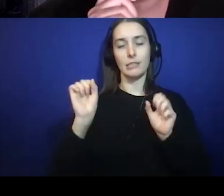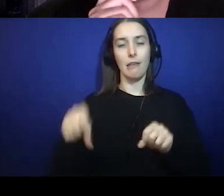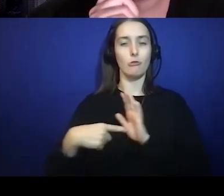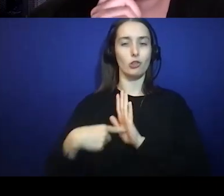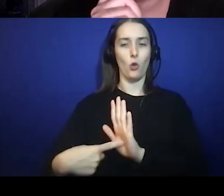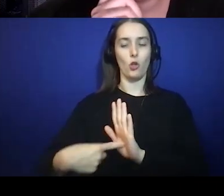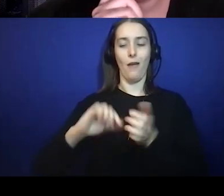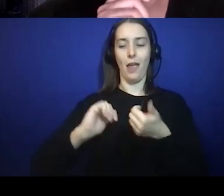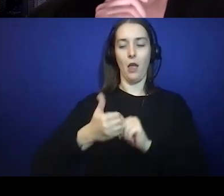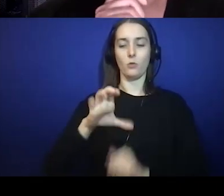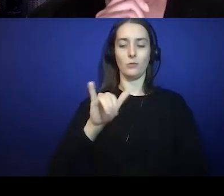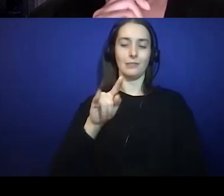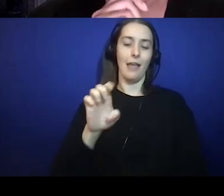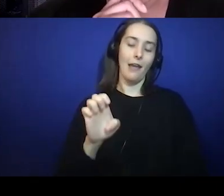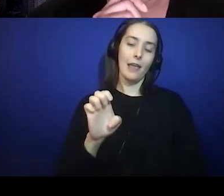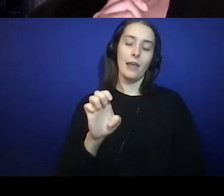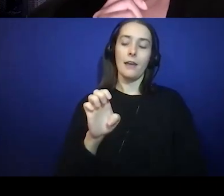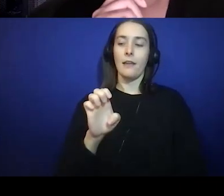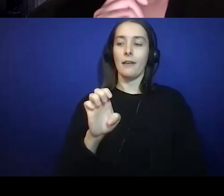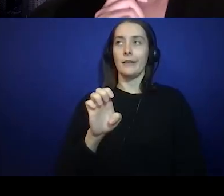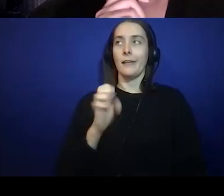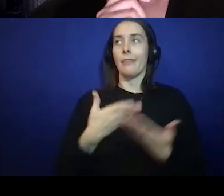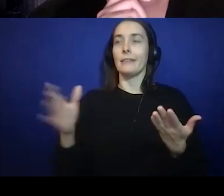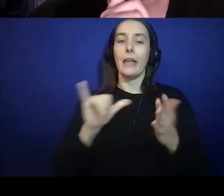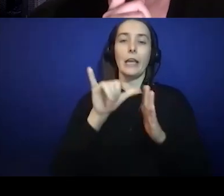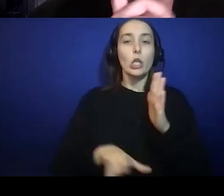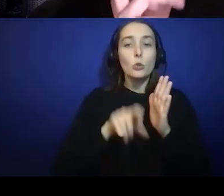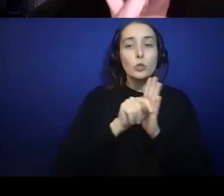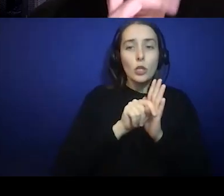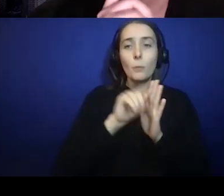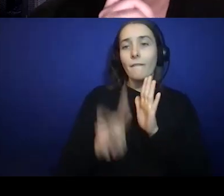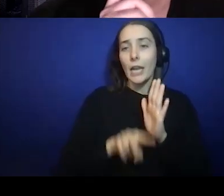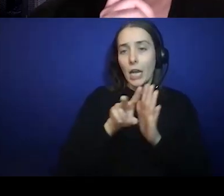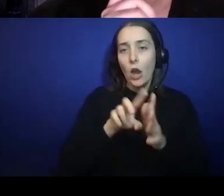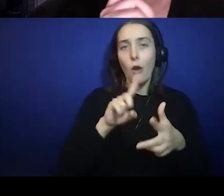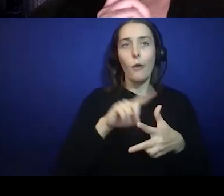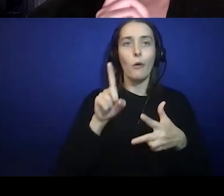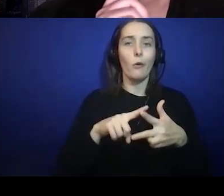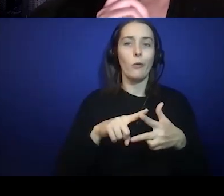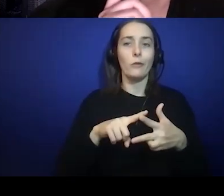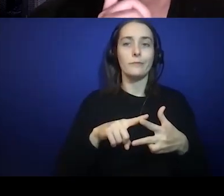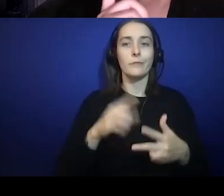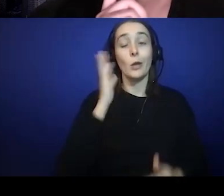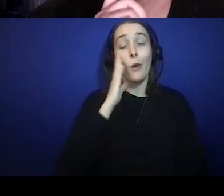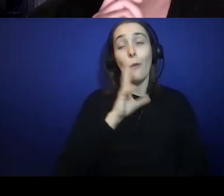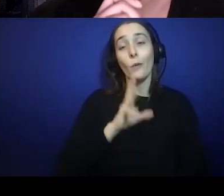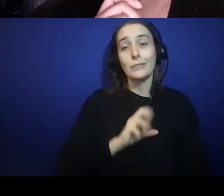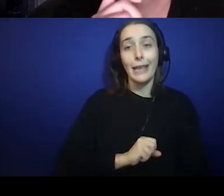cite things like YouTube videos or in the olden days, because